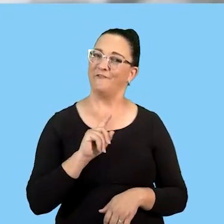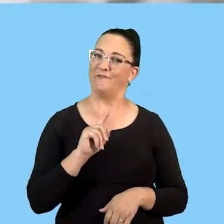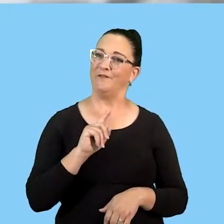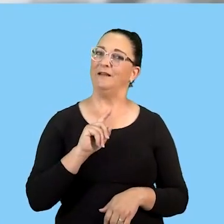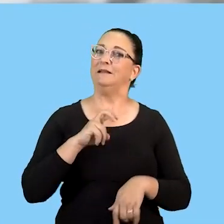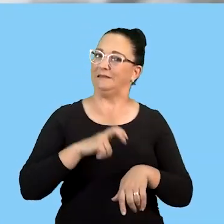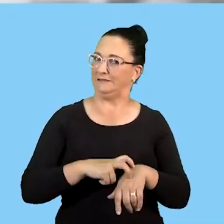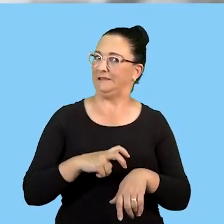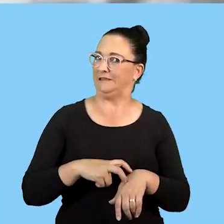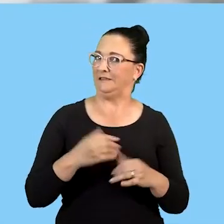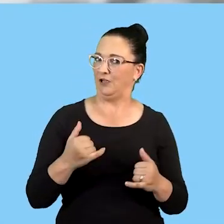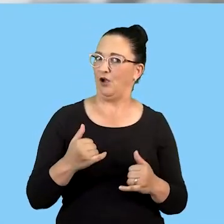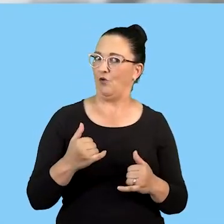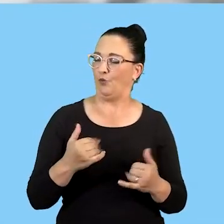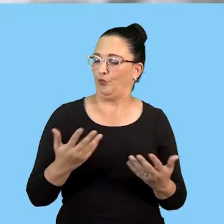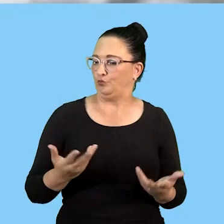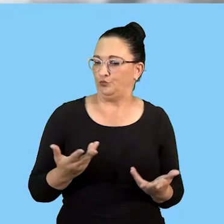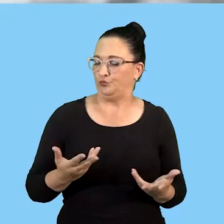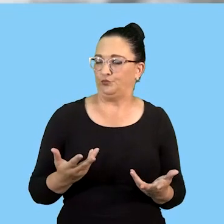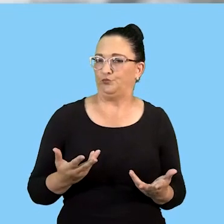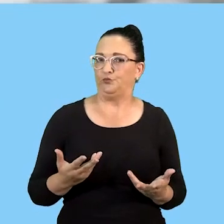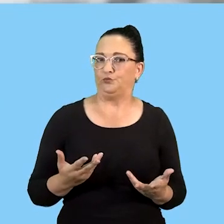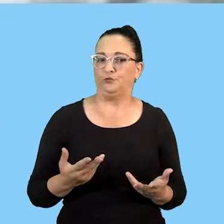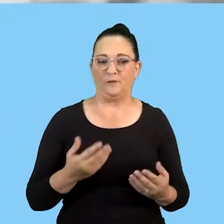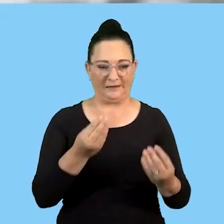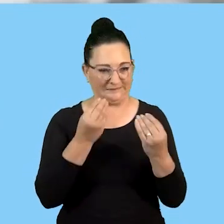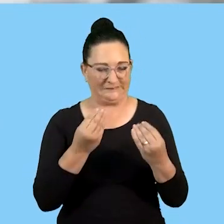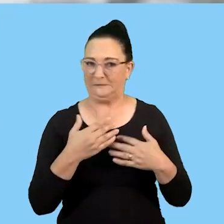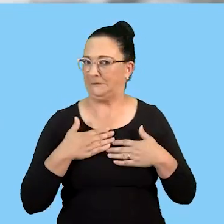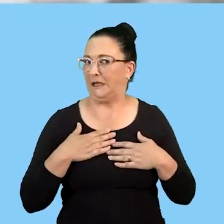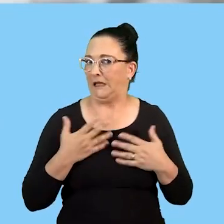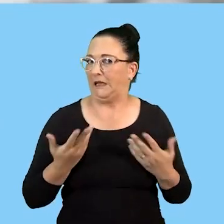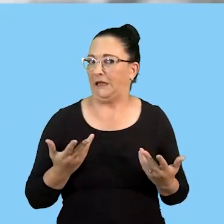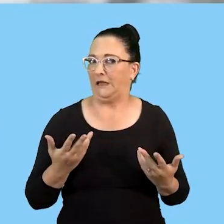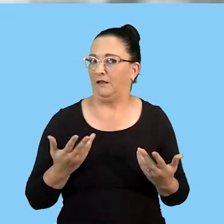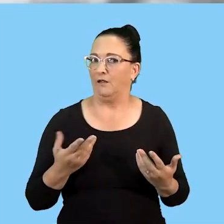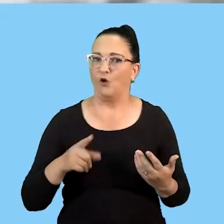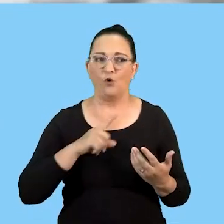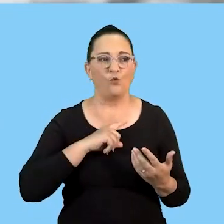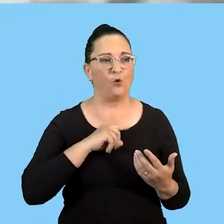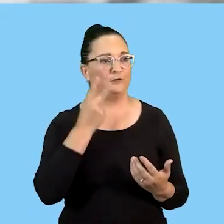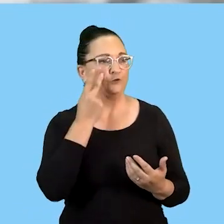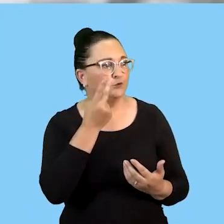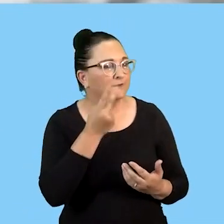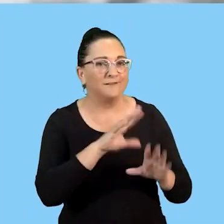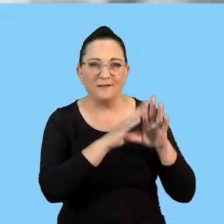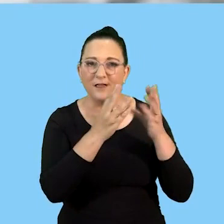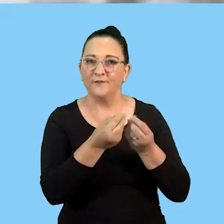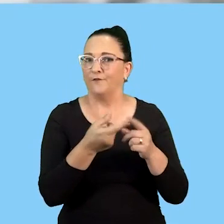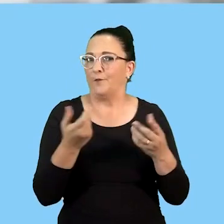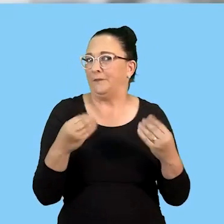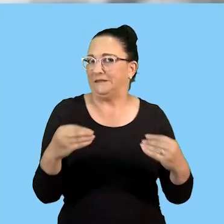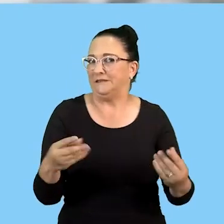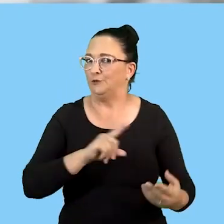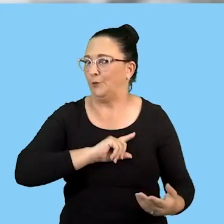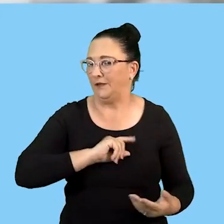me for you rather as my owner or the business owner to induct or introduce me to the aspects of the